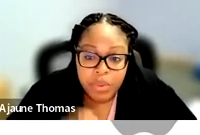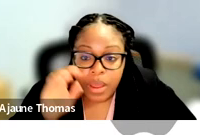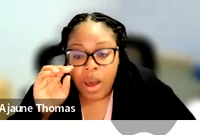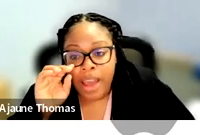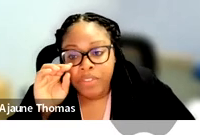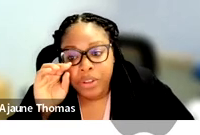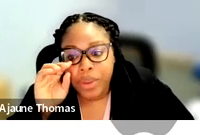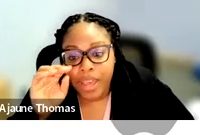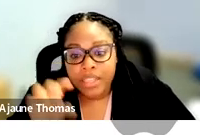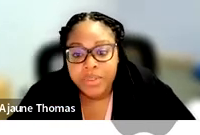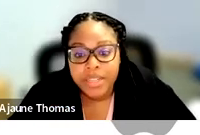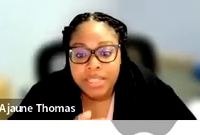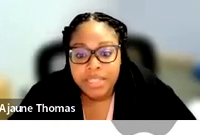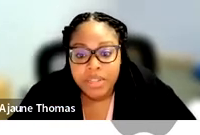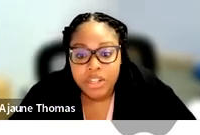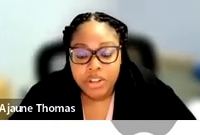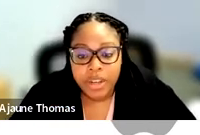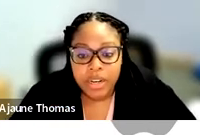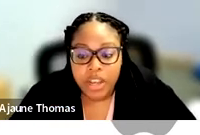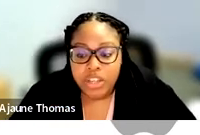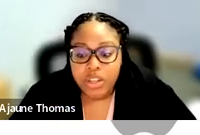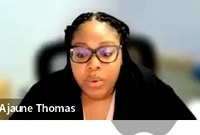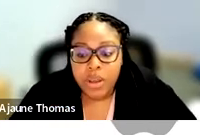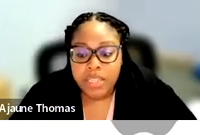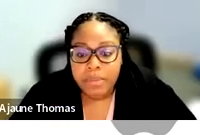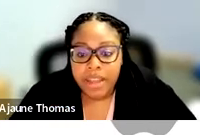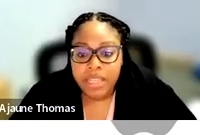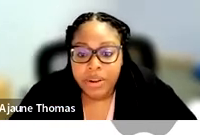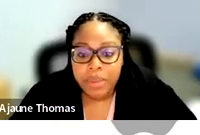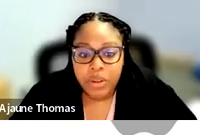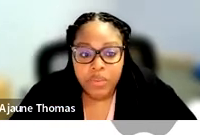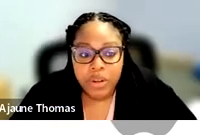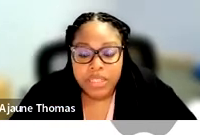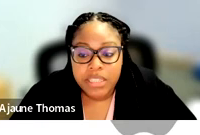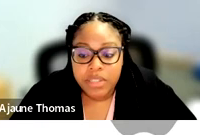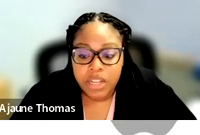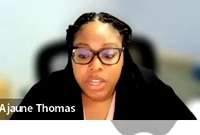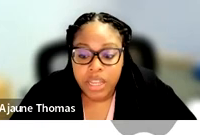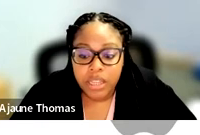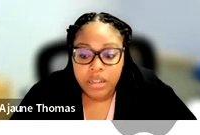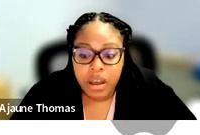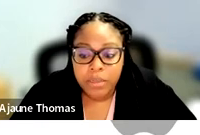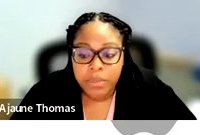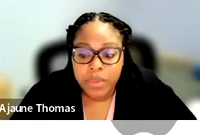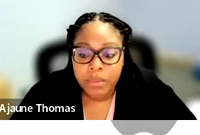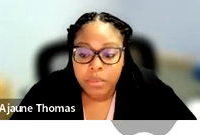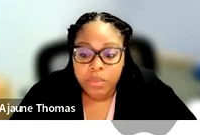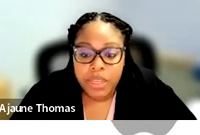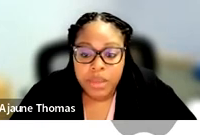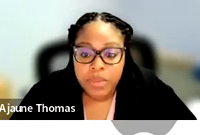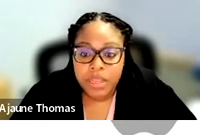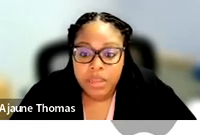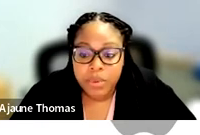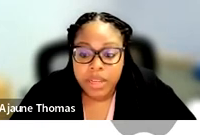menu after you get into the assistive touch screen. So customizing your menu for assistive touch can